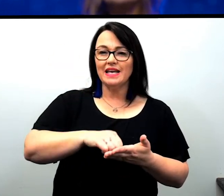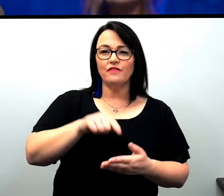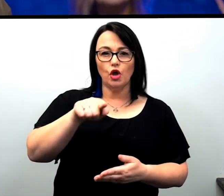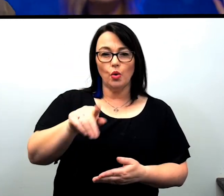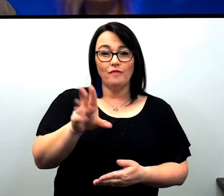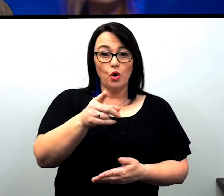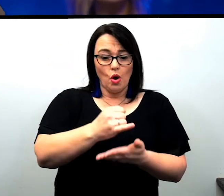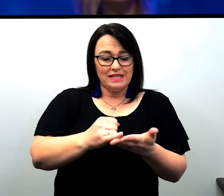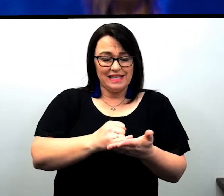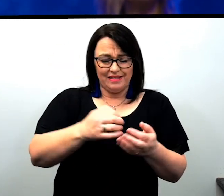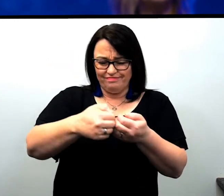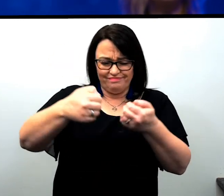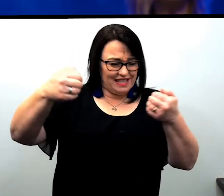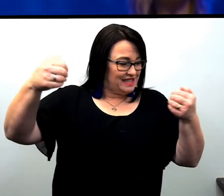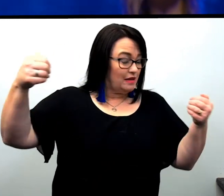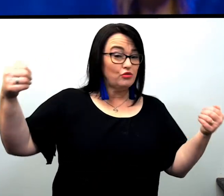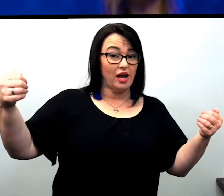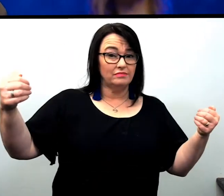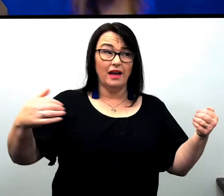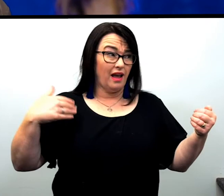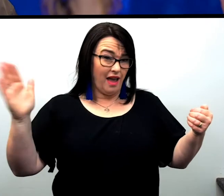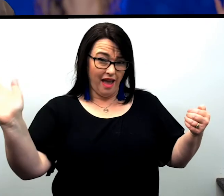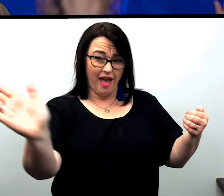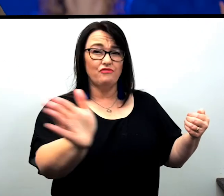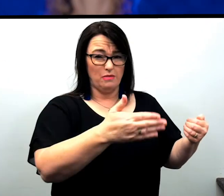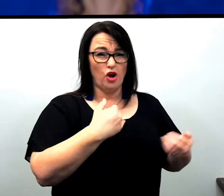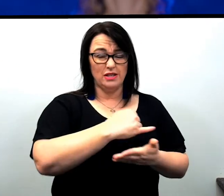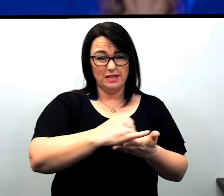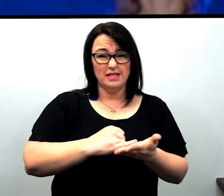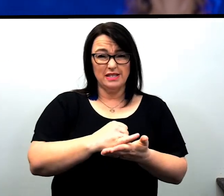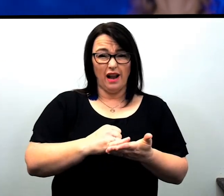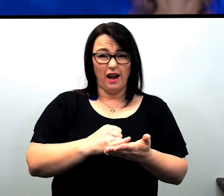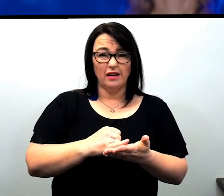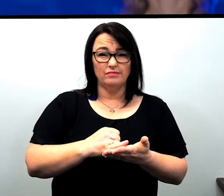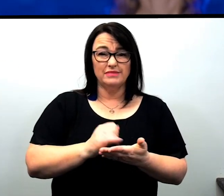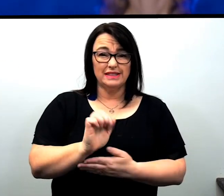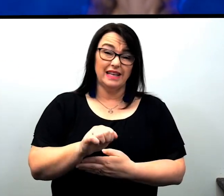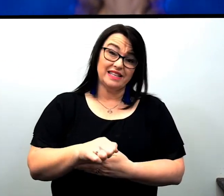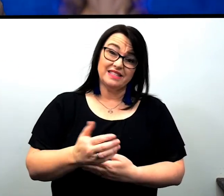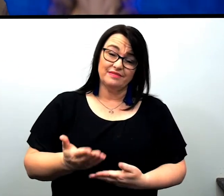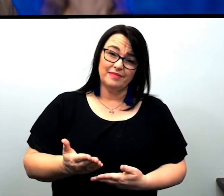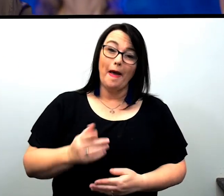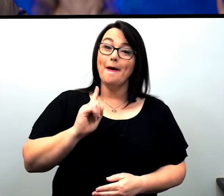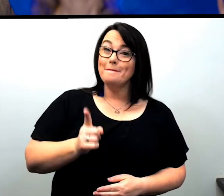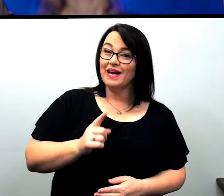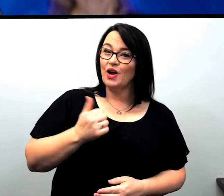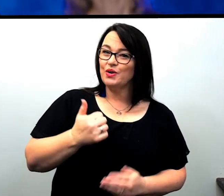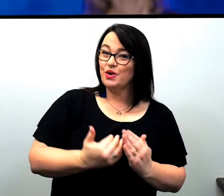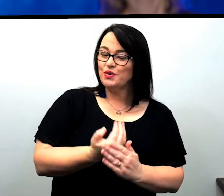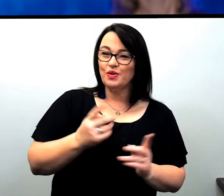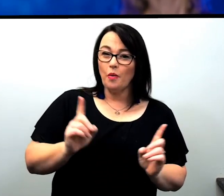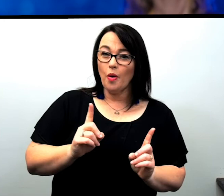sin, the sin that separates you from God. See, we've all sinned and fallen short of the glory of God. But the good news is Jesus died